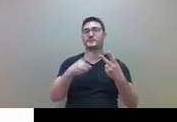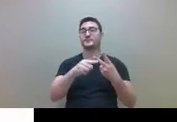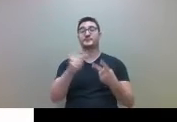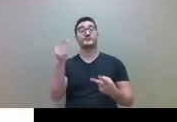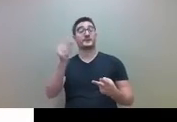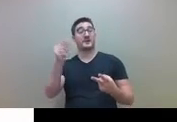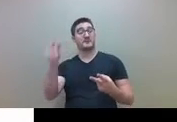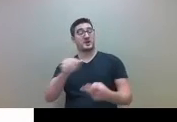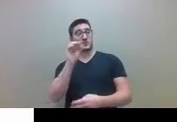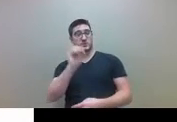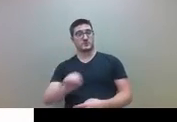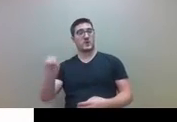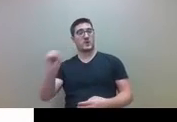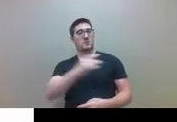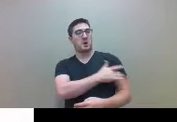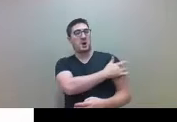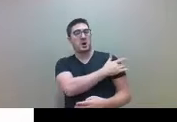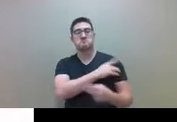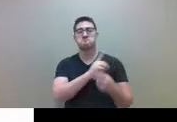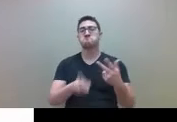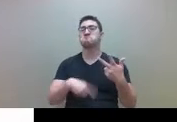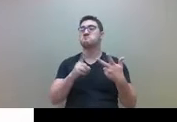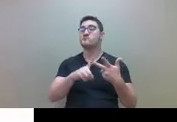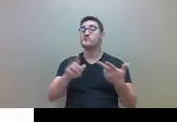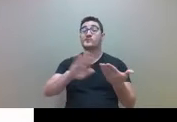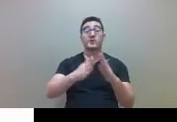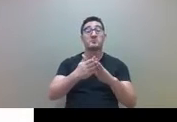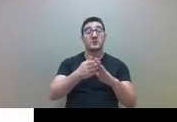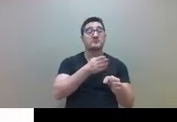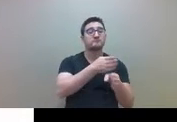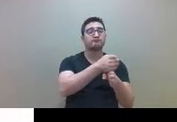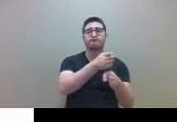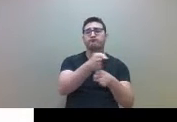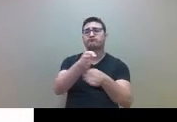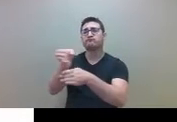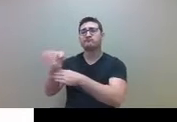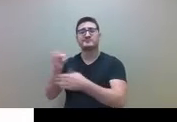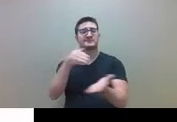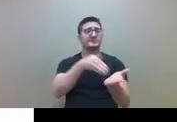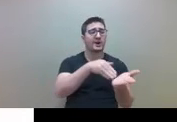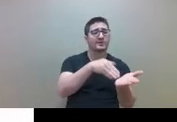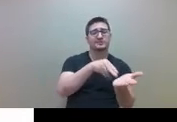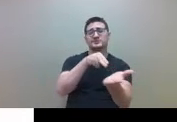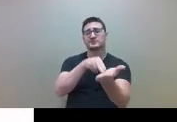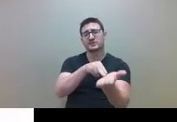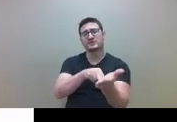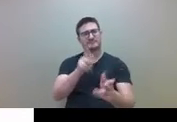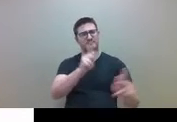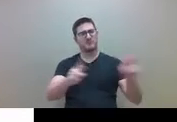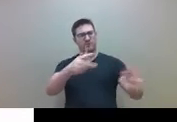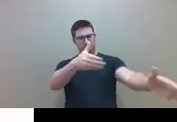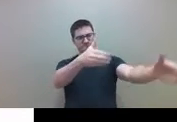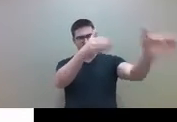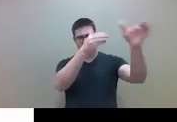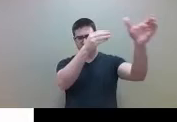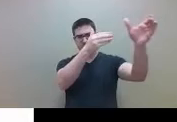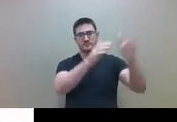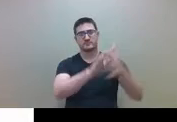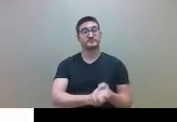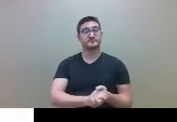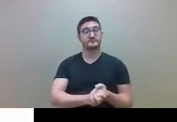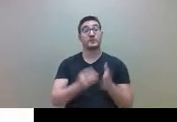Ontario, your community professionals. So be wary of information that comes from